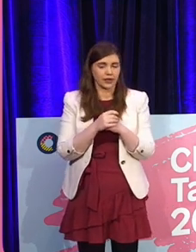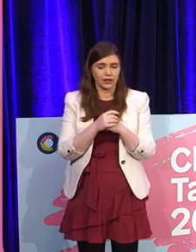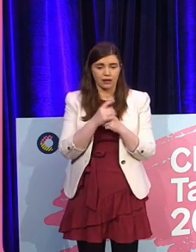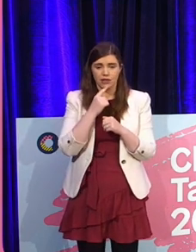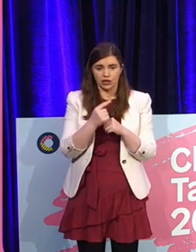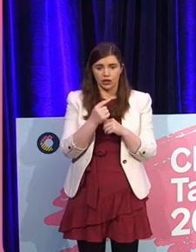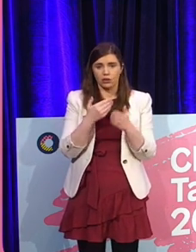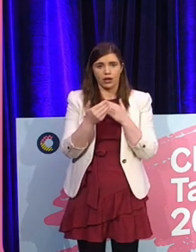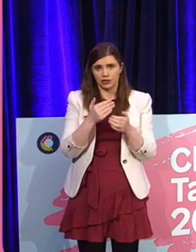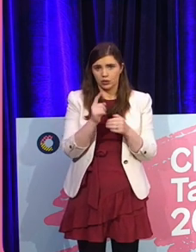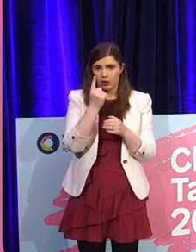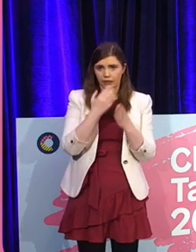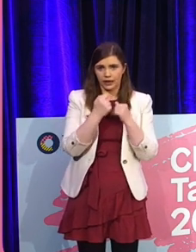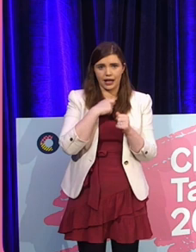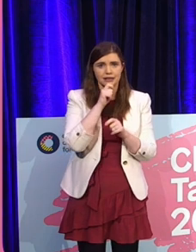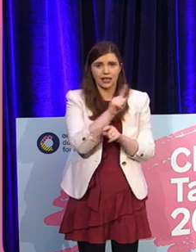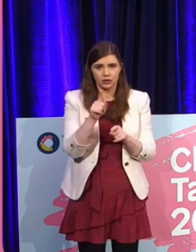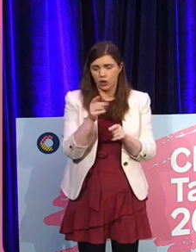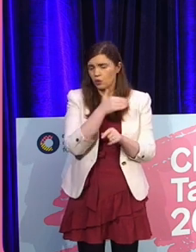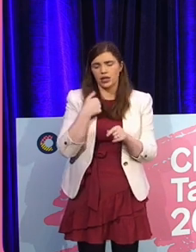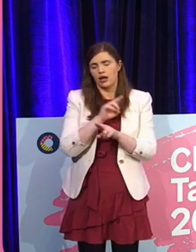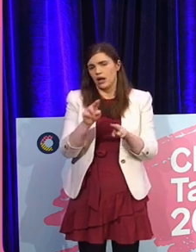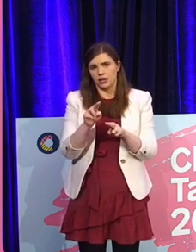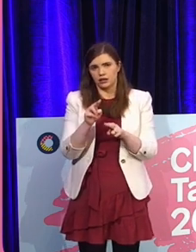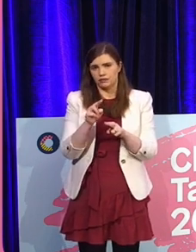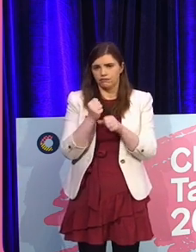We are not vocal enough, and that's the main issue.